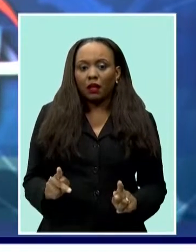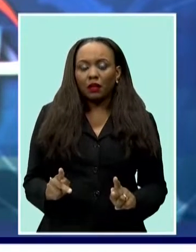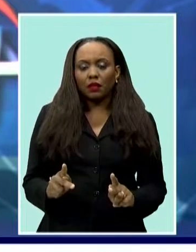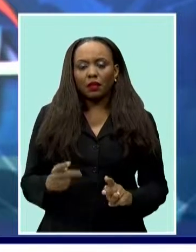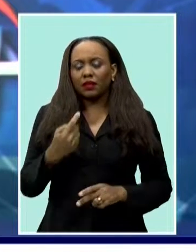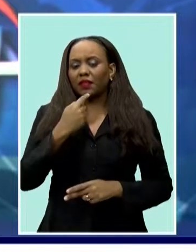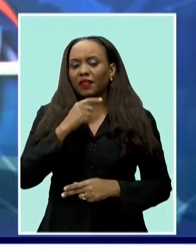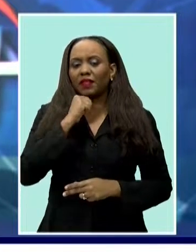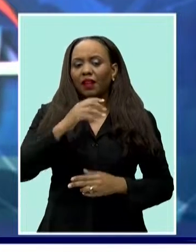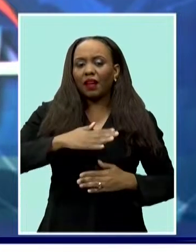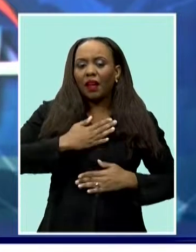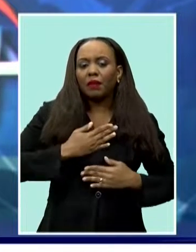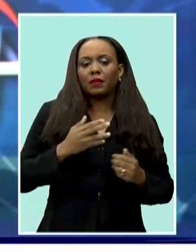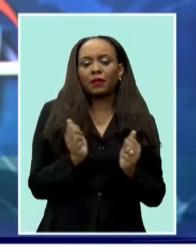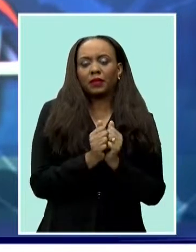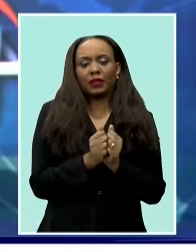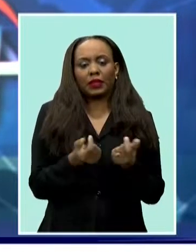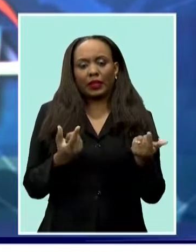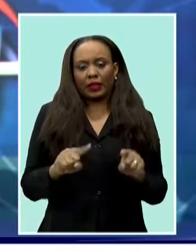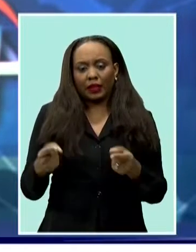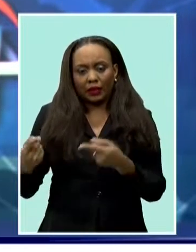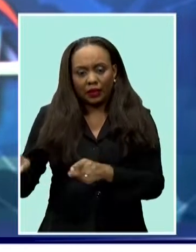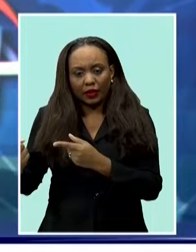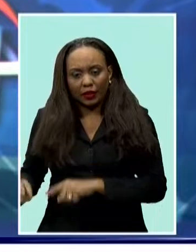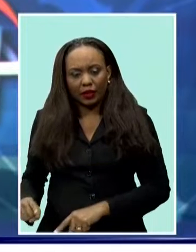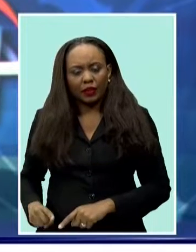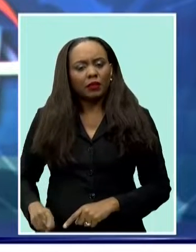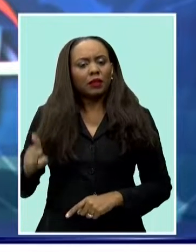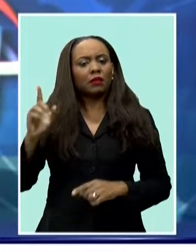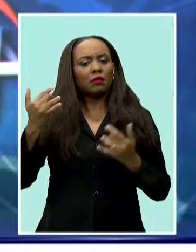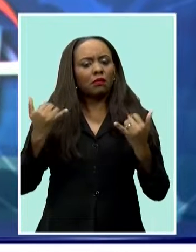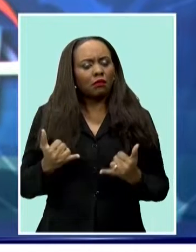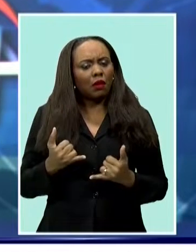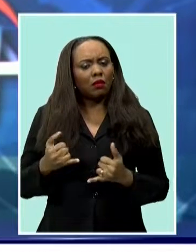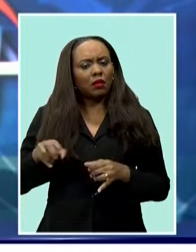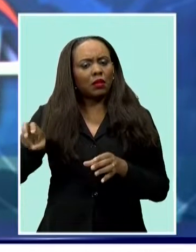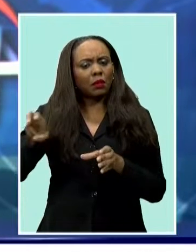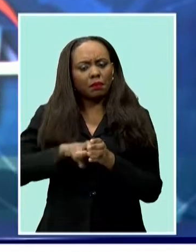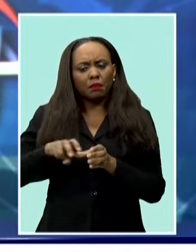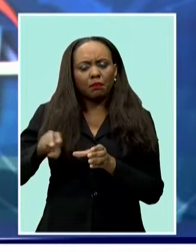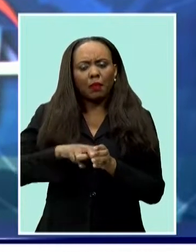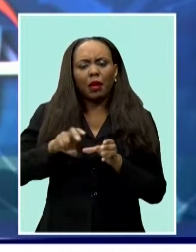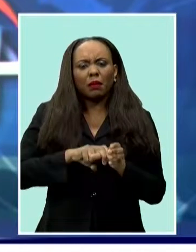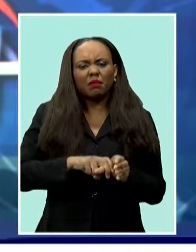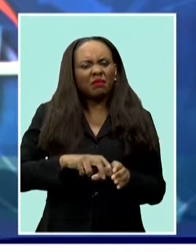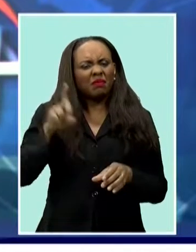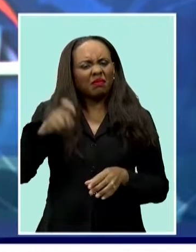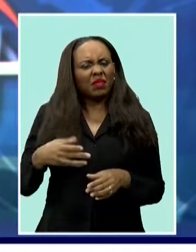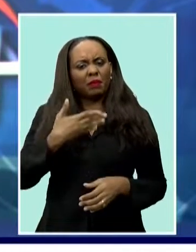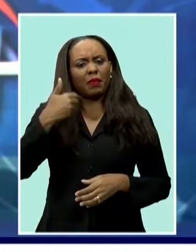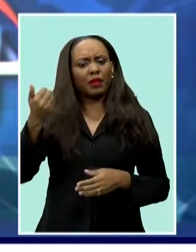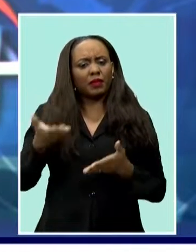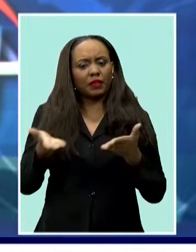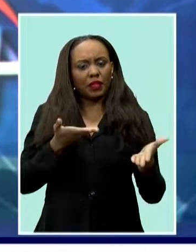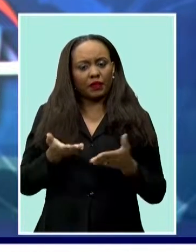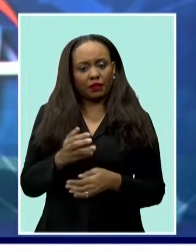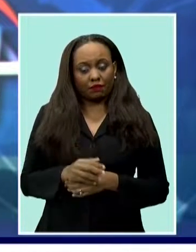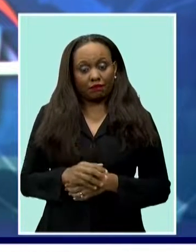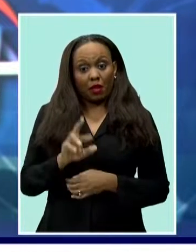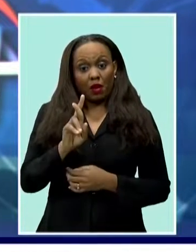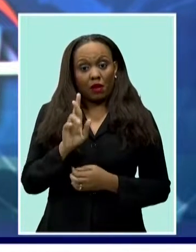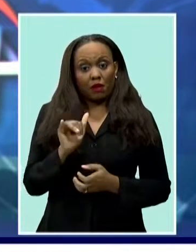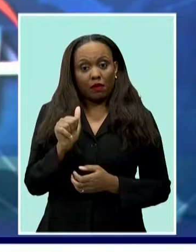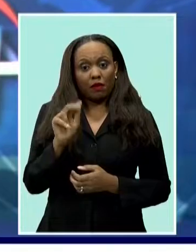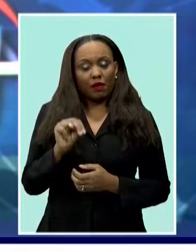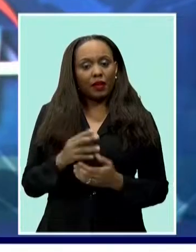is unhappy with the state of affairs and insists that commuters must be better served. Our Ryan Broom is live now